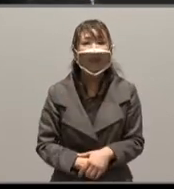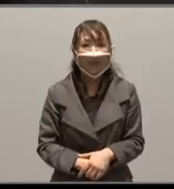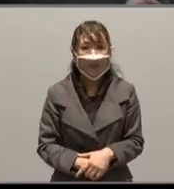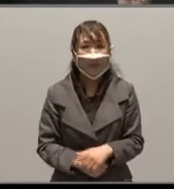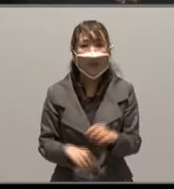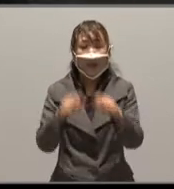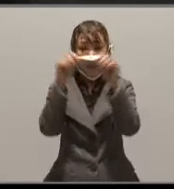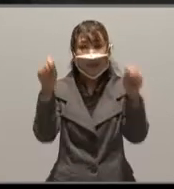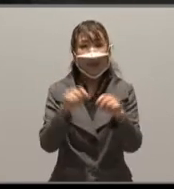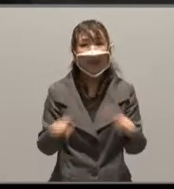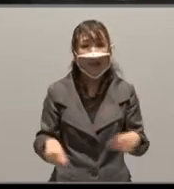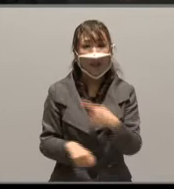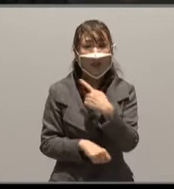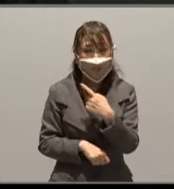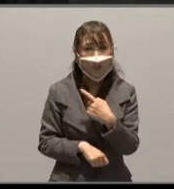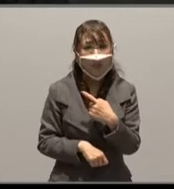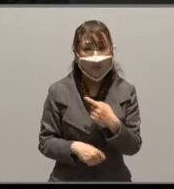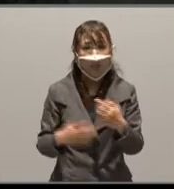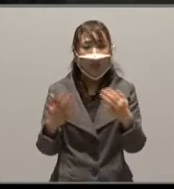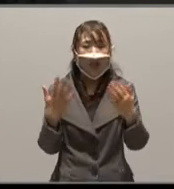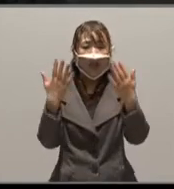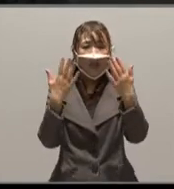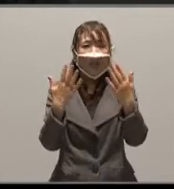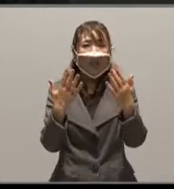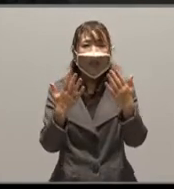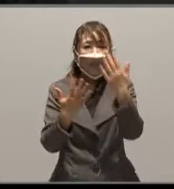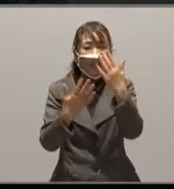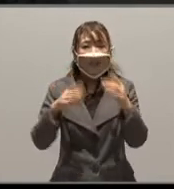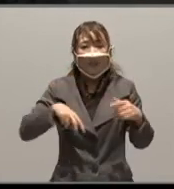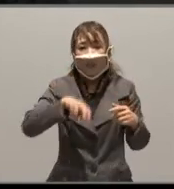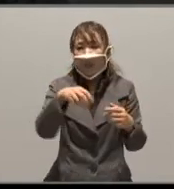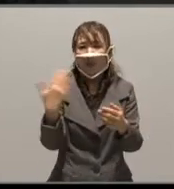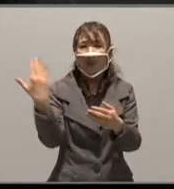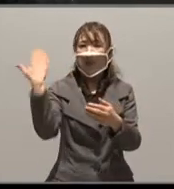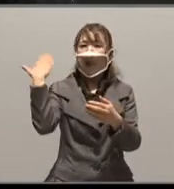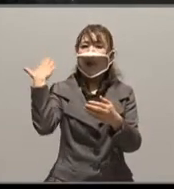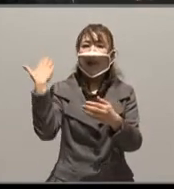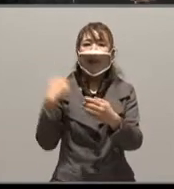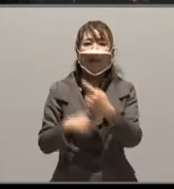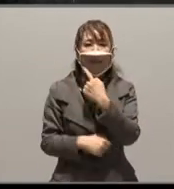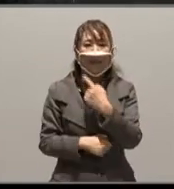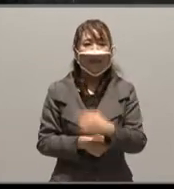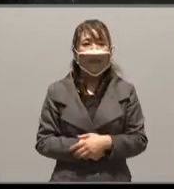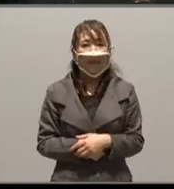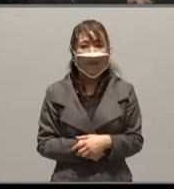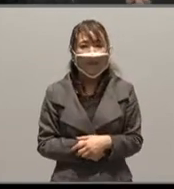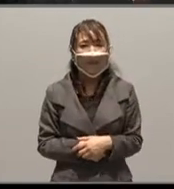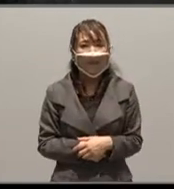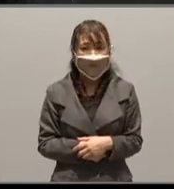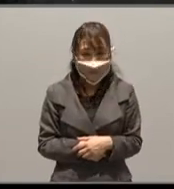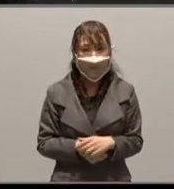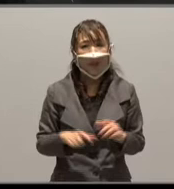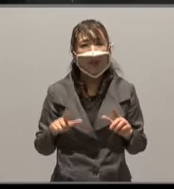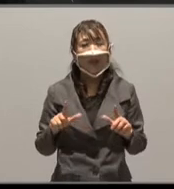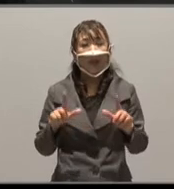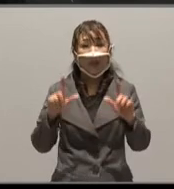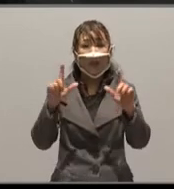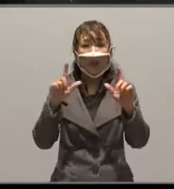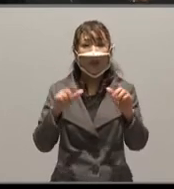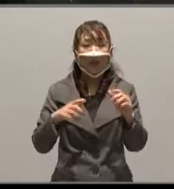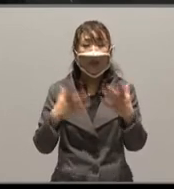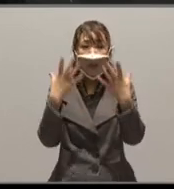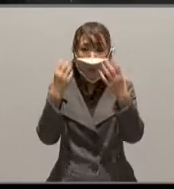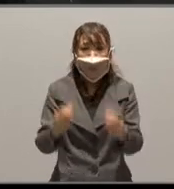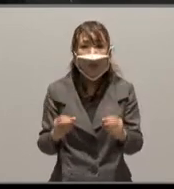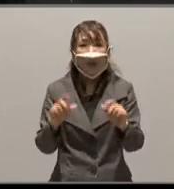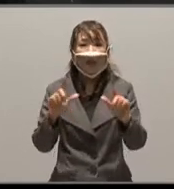also effective, and this is the result. This is before, and then day one, day two, and this is where we